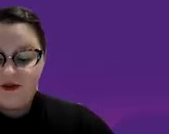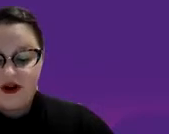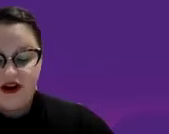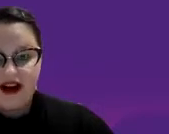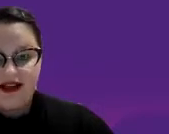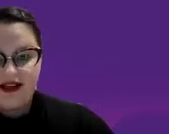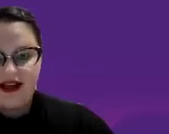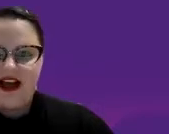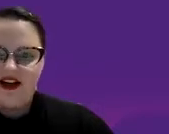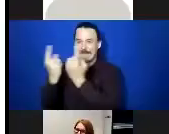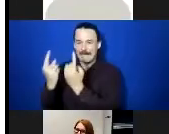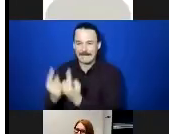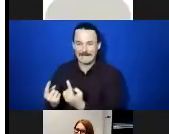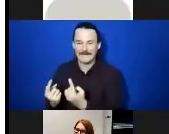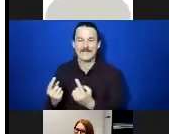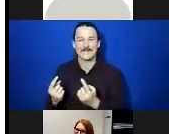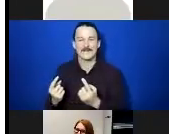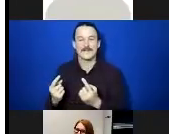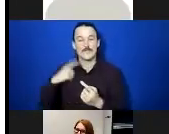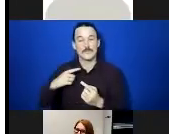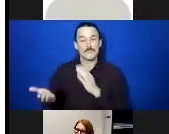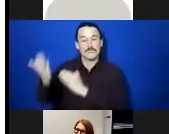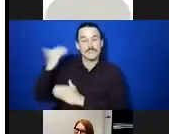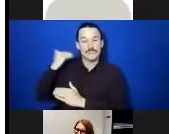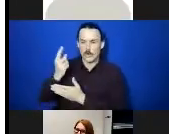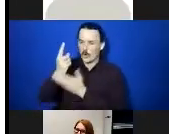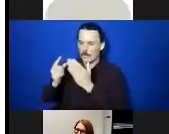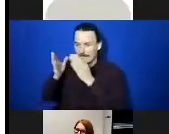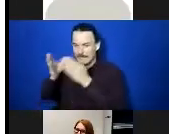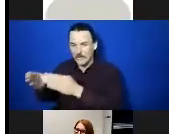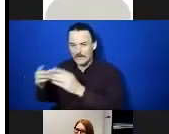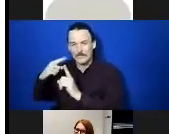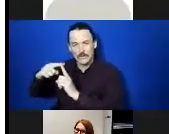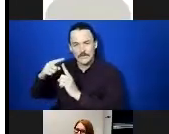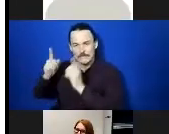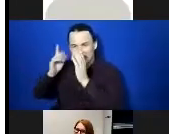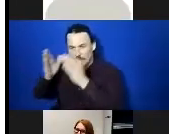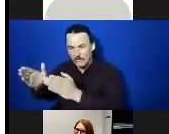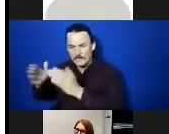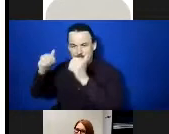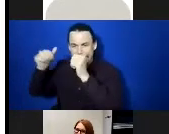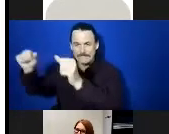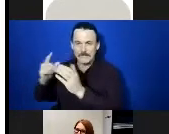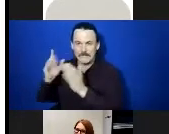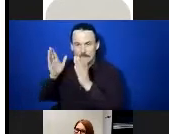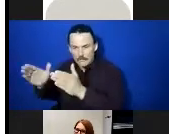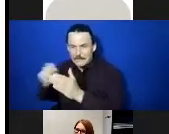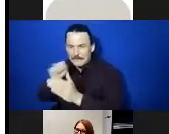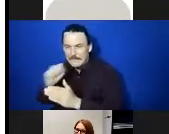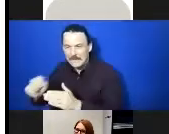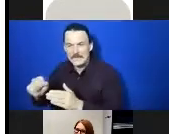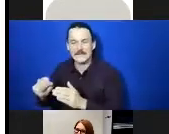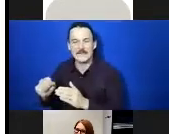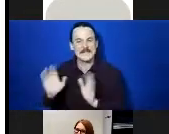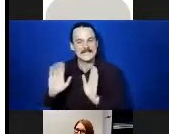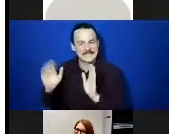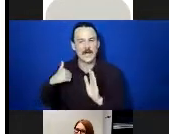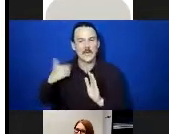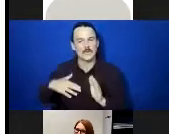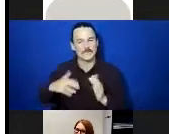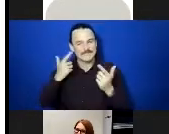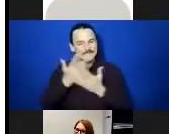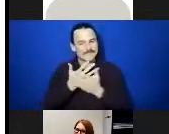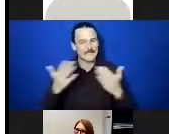as one of progress and triumph. I also want to ensure that the victims of these crimes are named